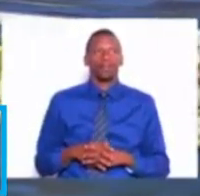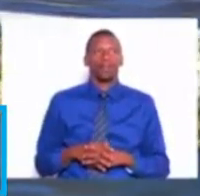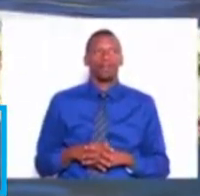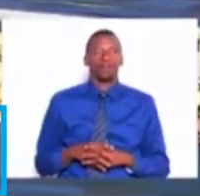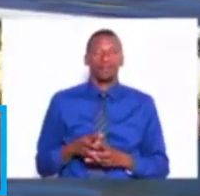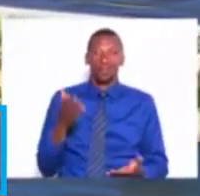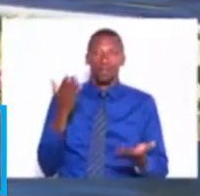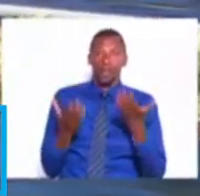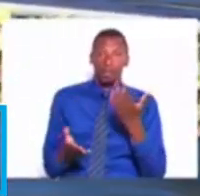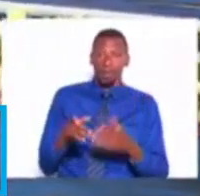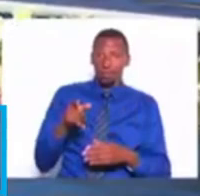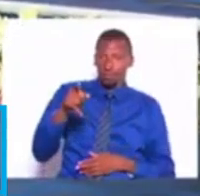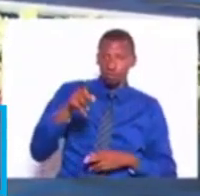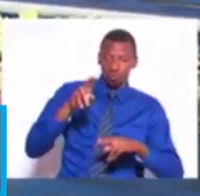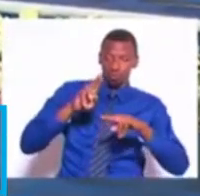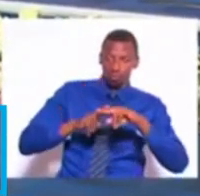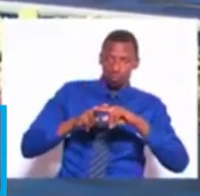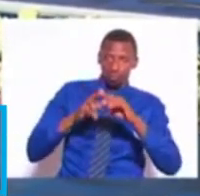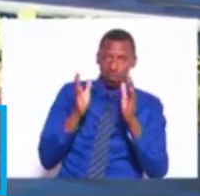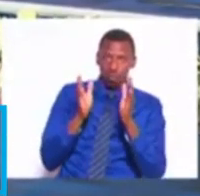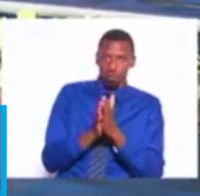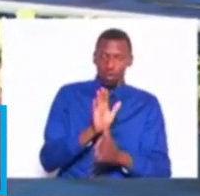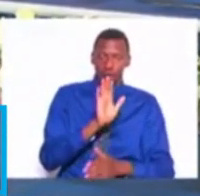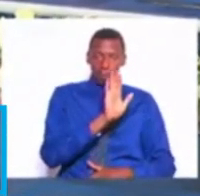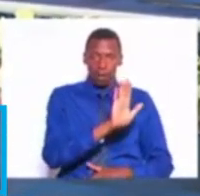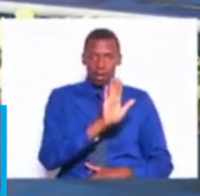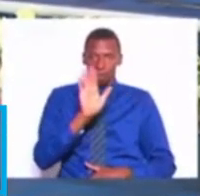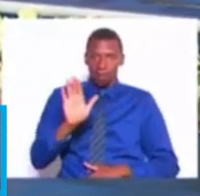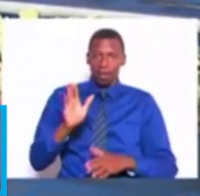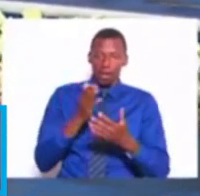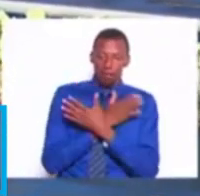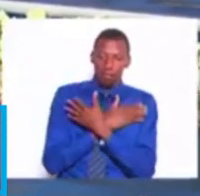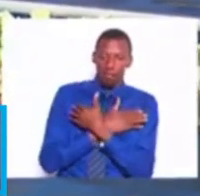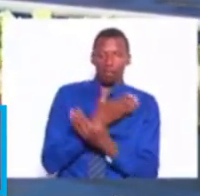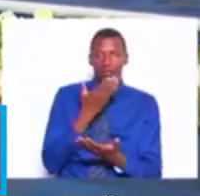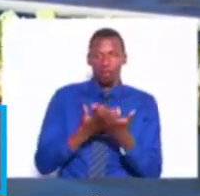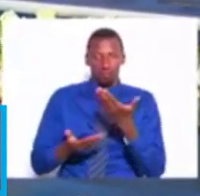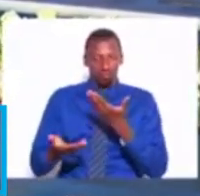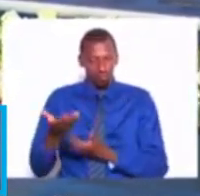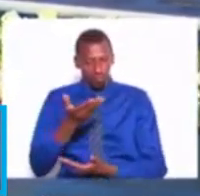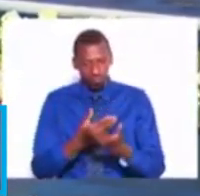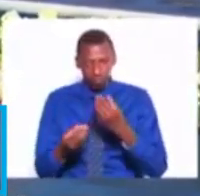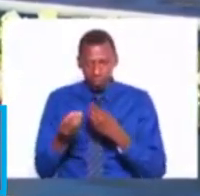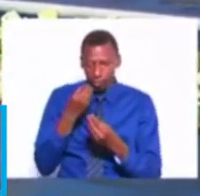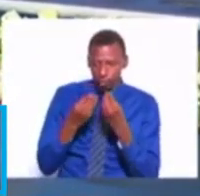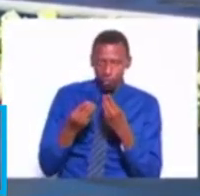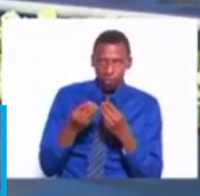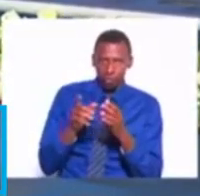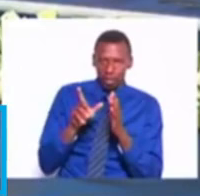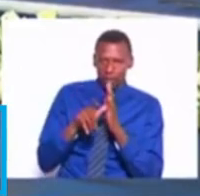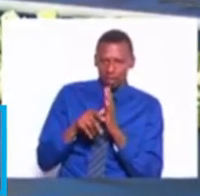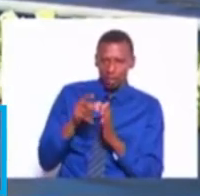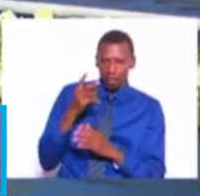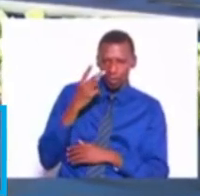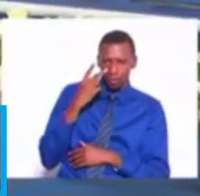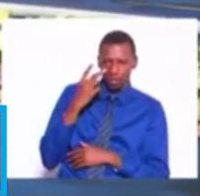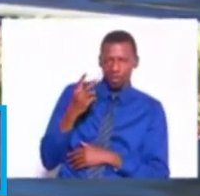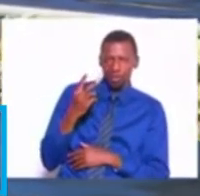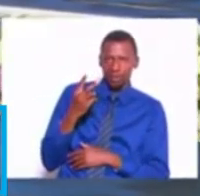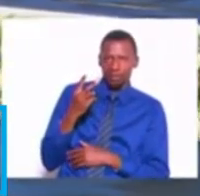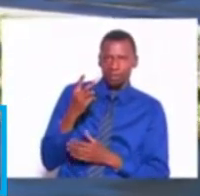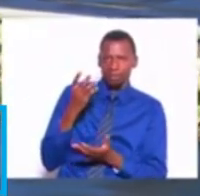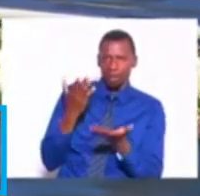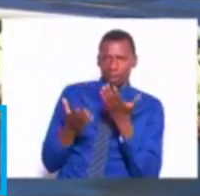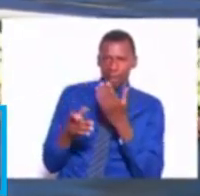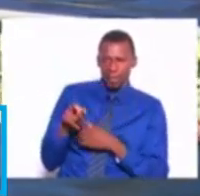Maybe you are sitting with your friends, you are eating, and you have discovered that